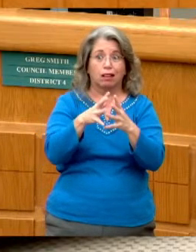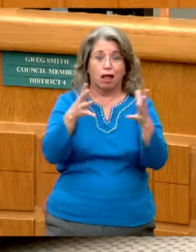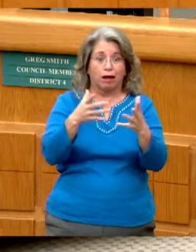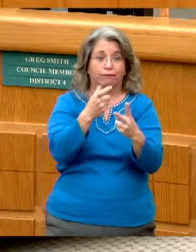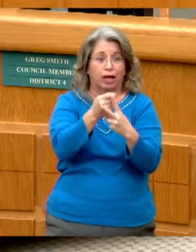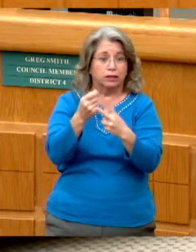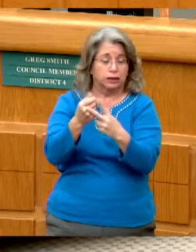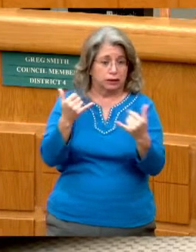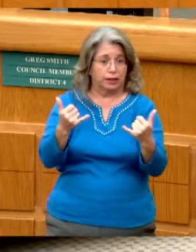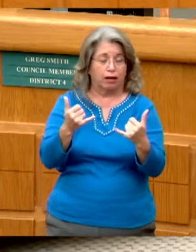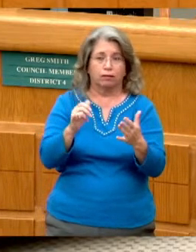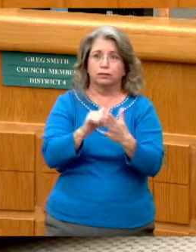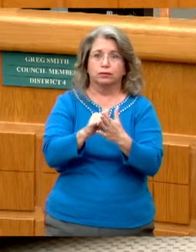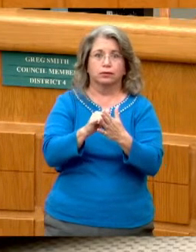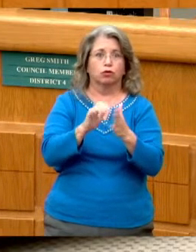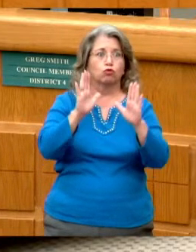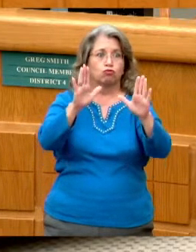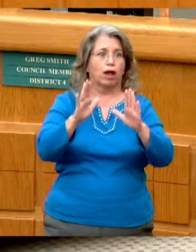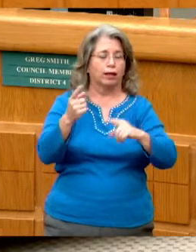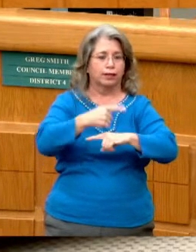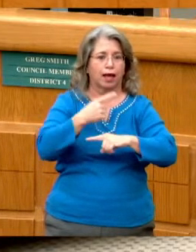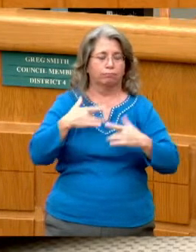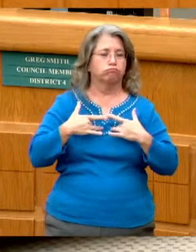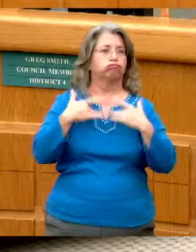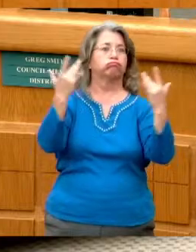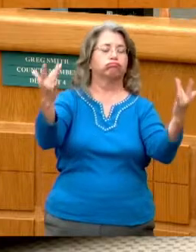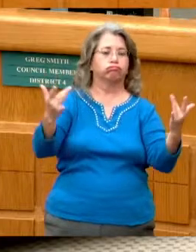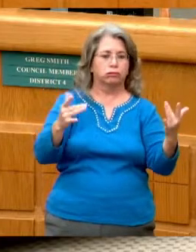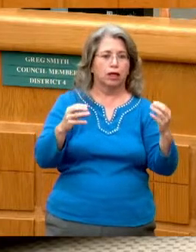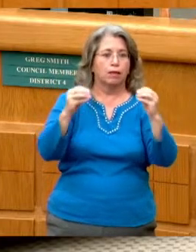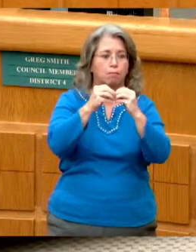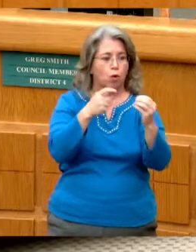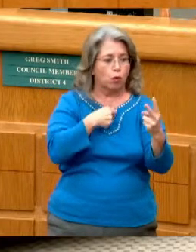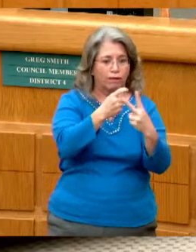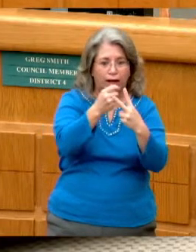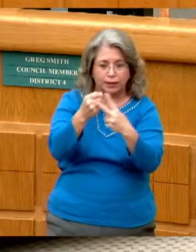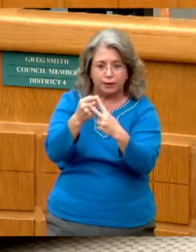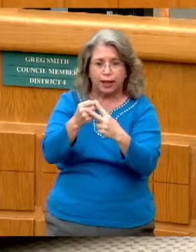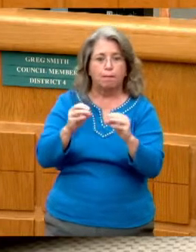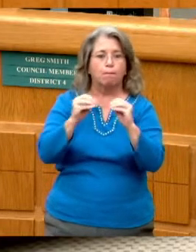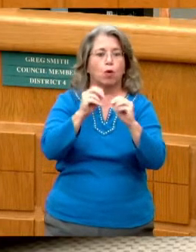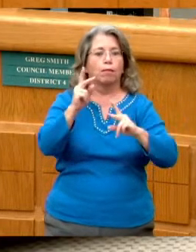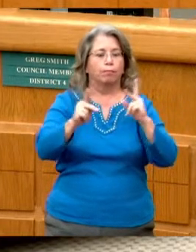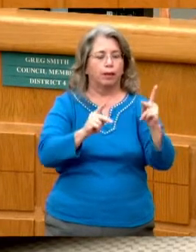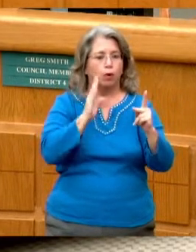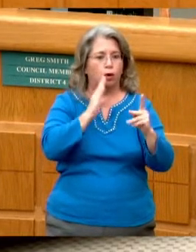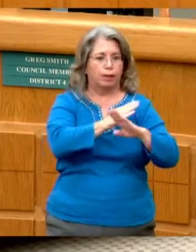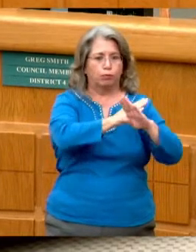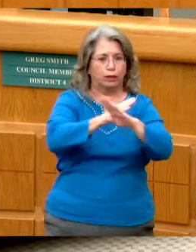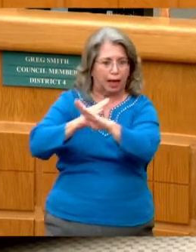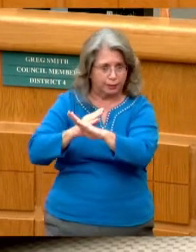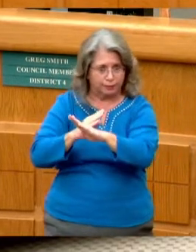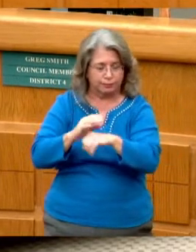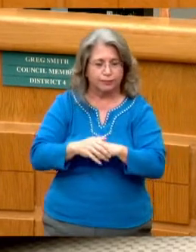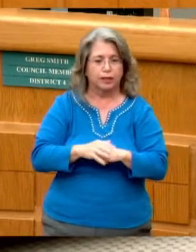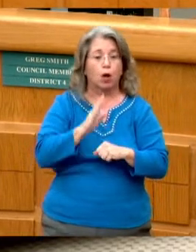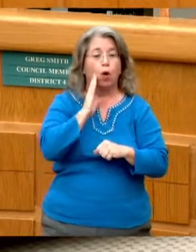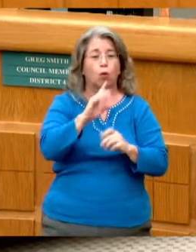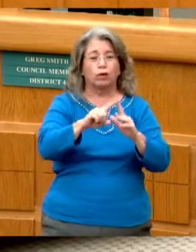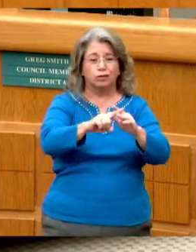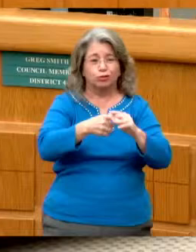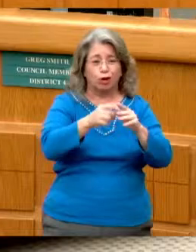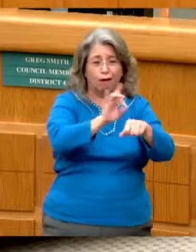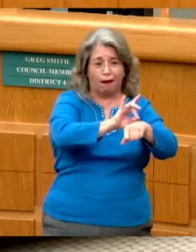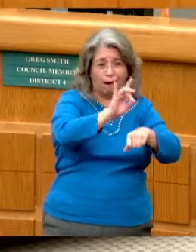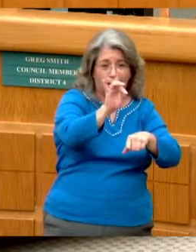for jubilation, because the more we vaccinate, the more we protect in our community. We're going to start at 8 a.m., and I need to let